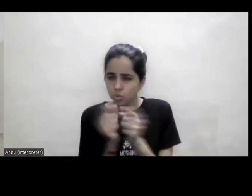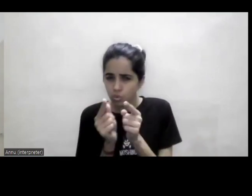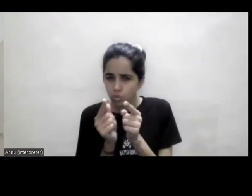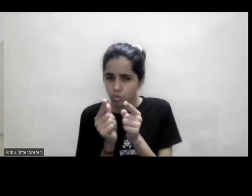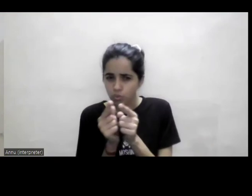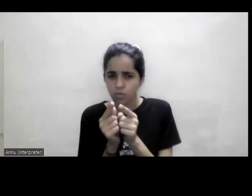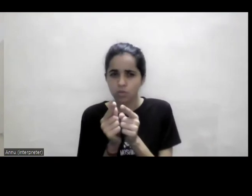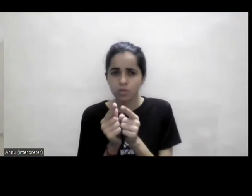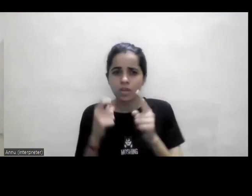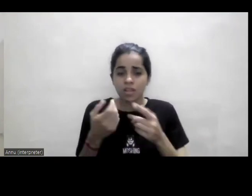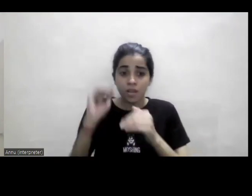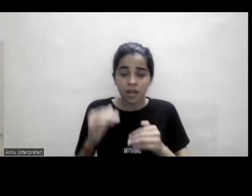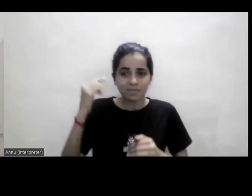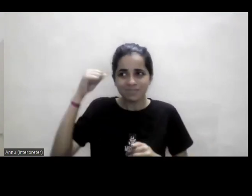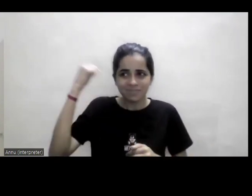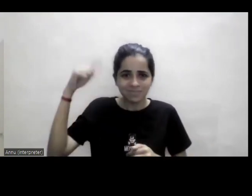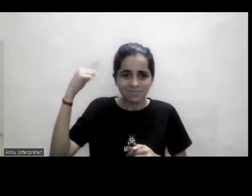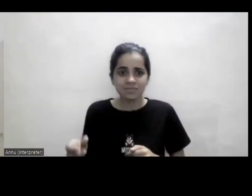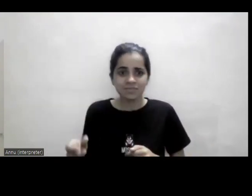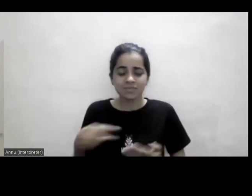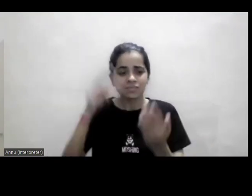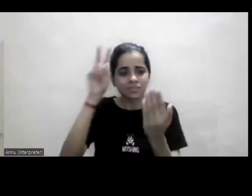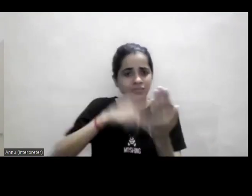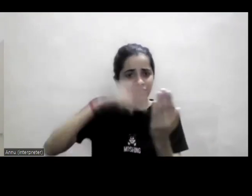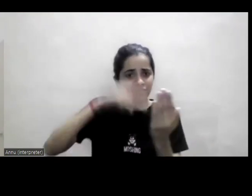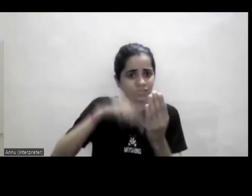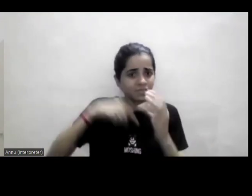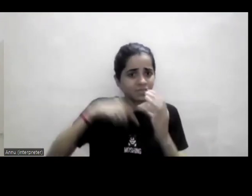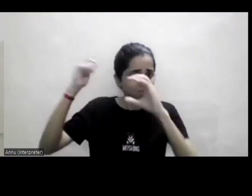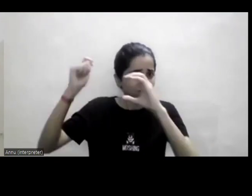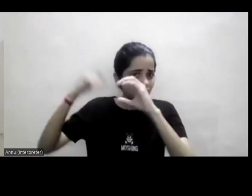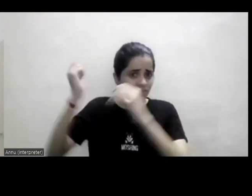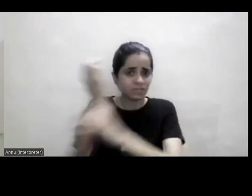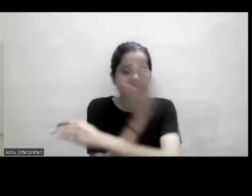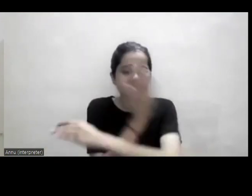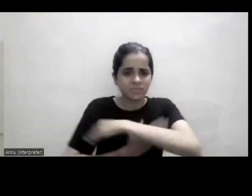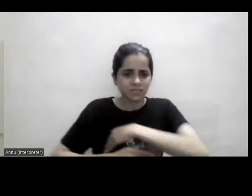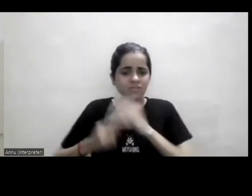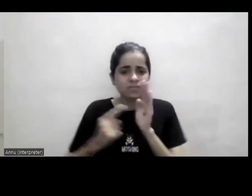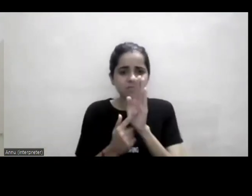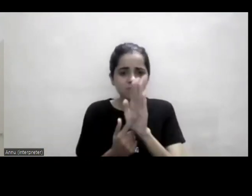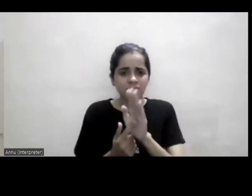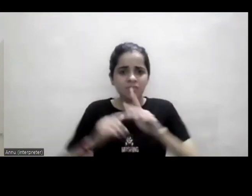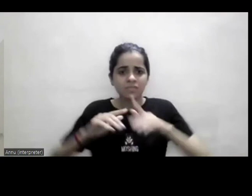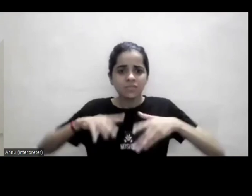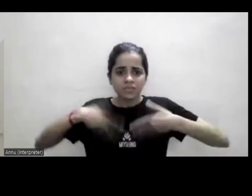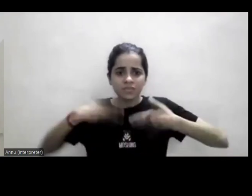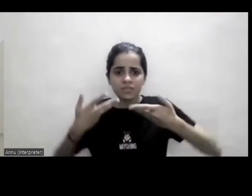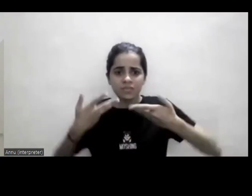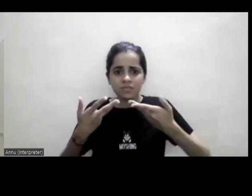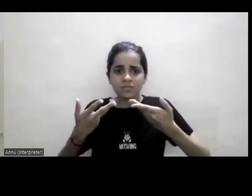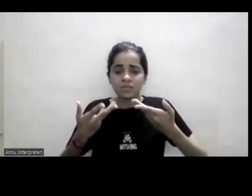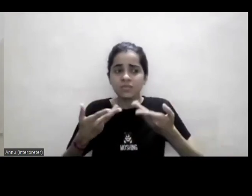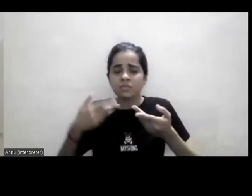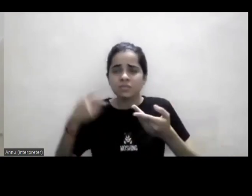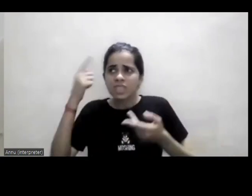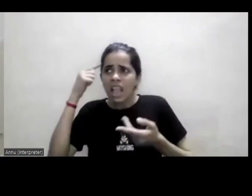being called as Pagli. Now, one can reread these films using disability studies lens. How would you